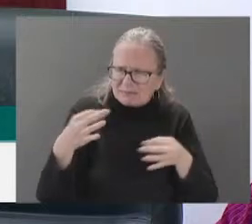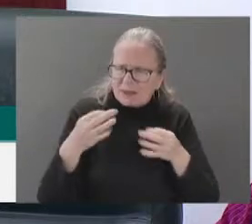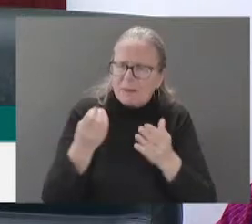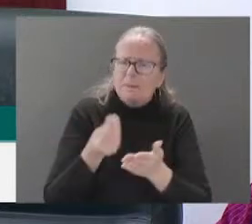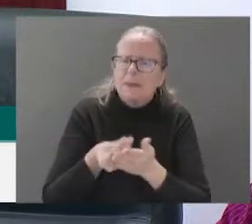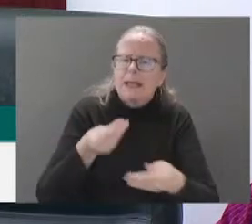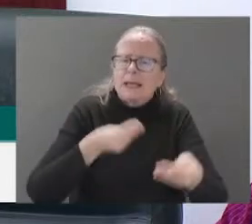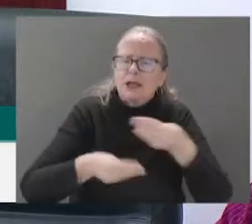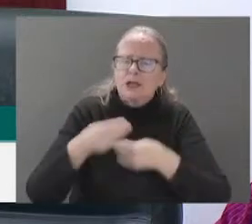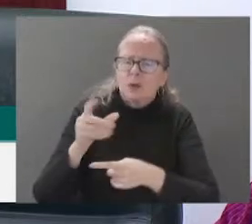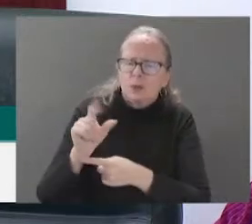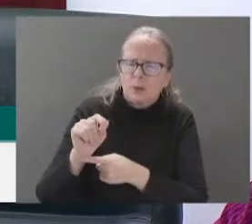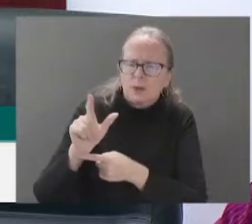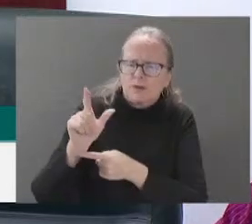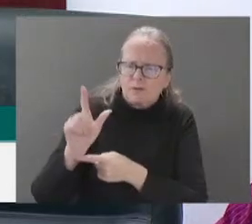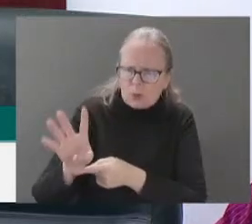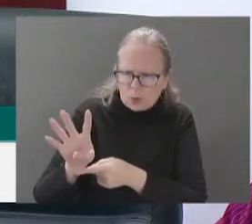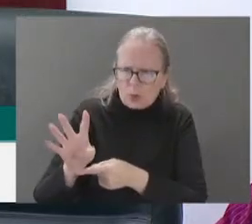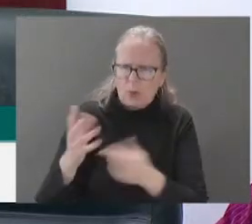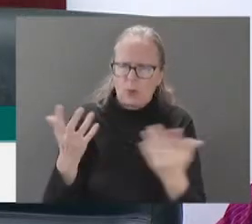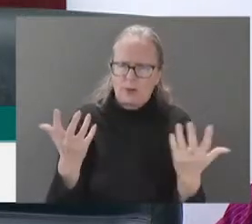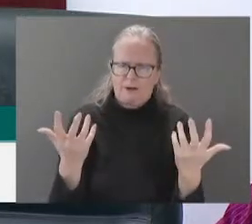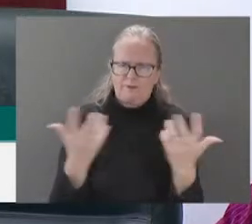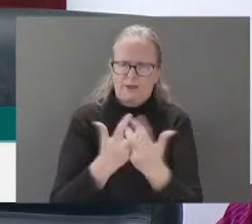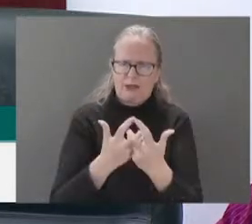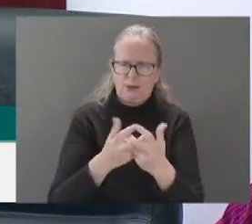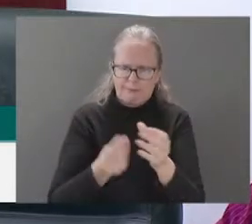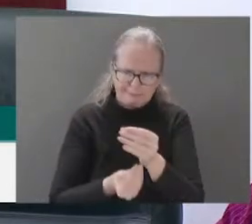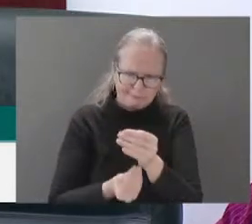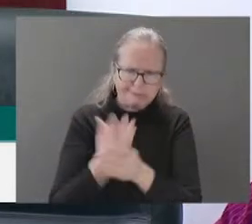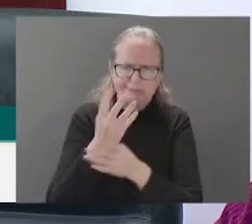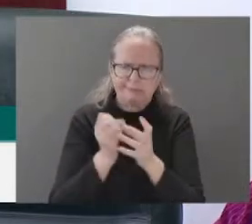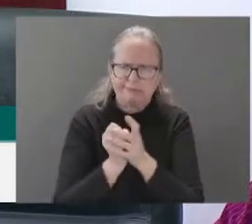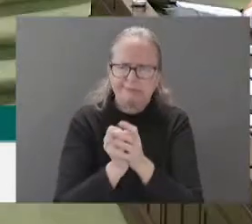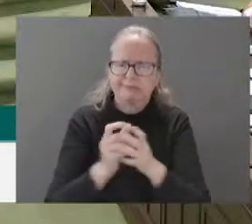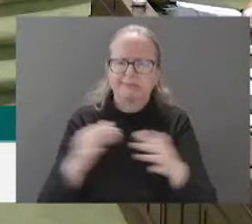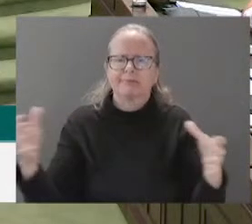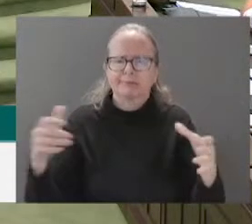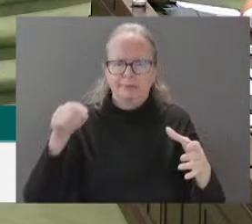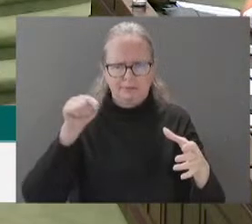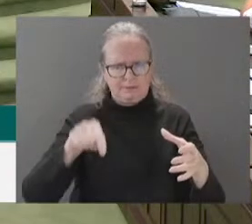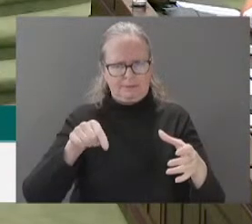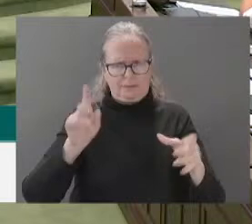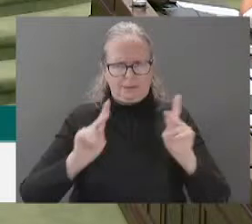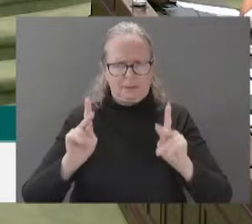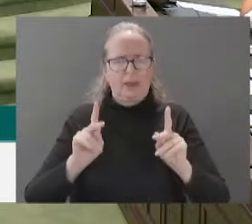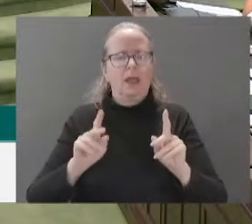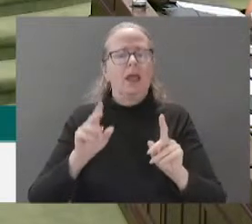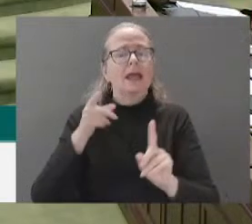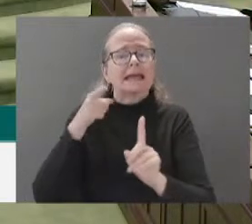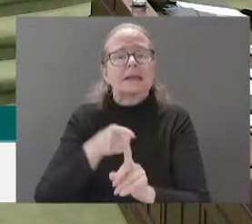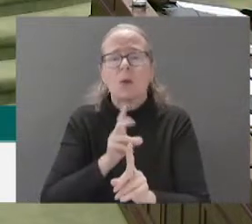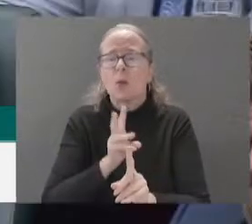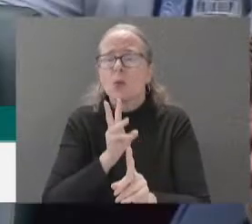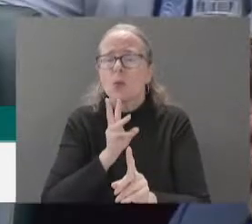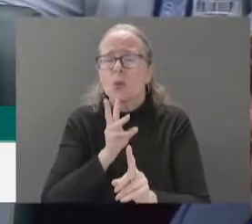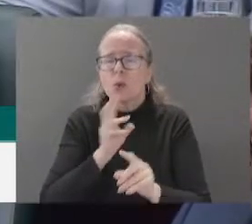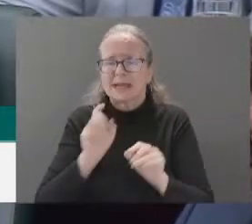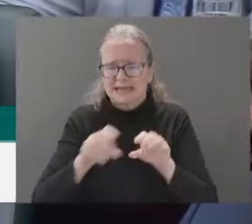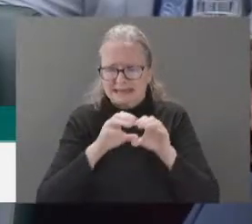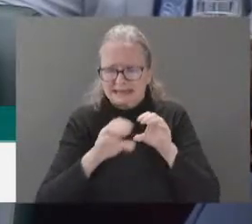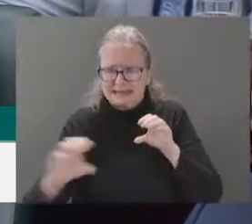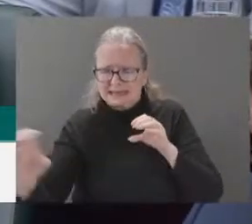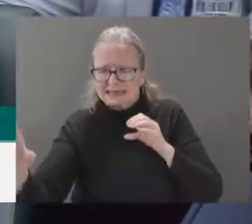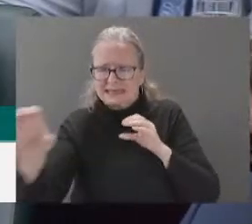growing population including trans transportation and particularly water infrastructure good question the minister thank you very much Mr